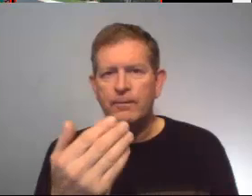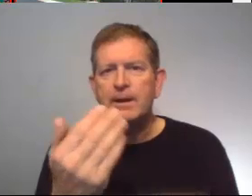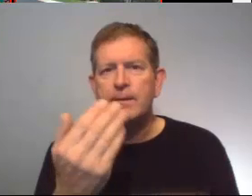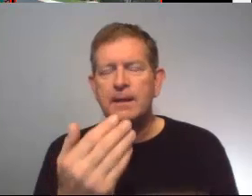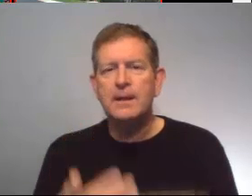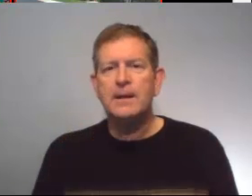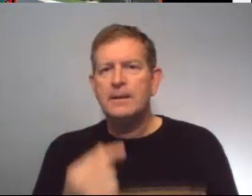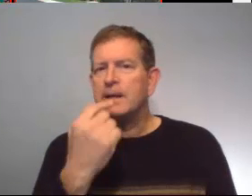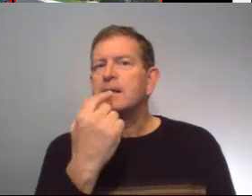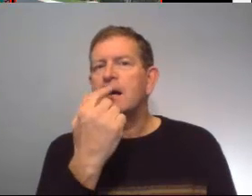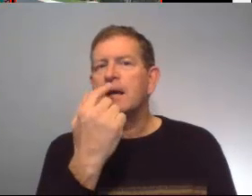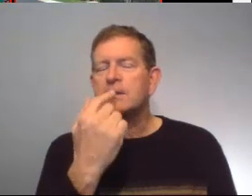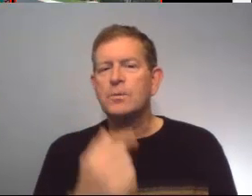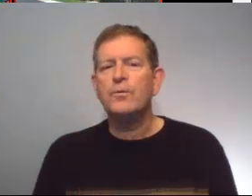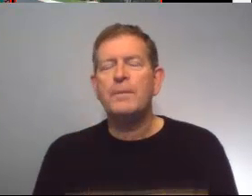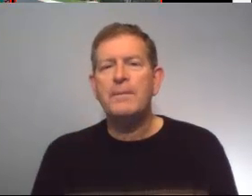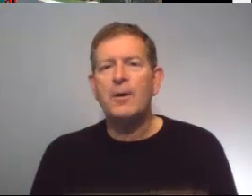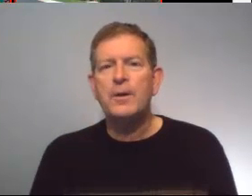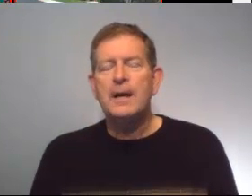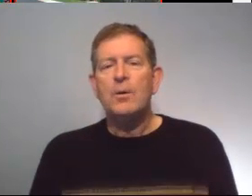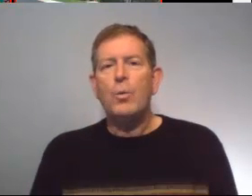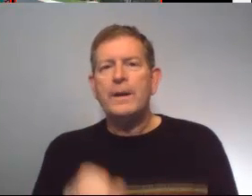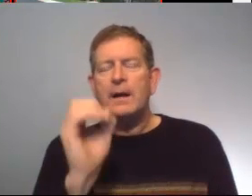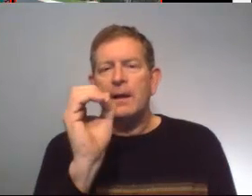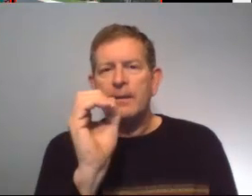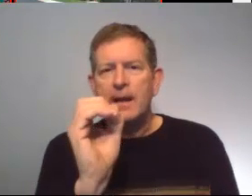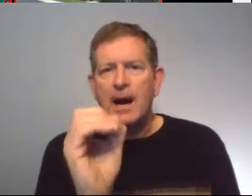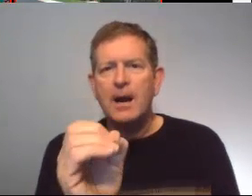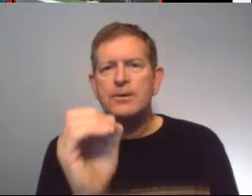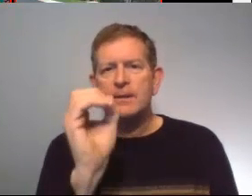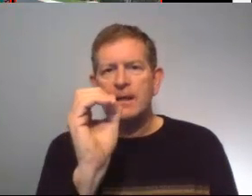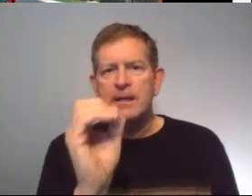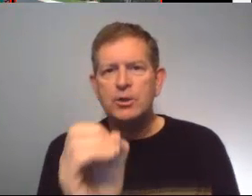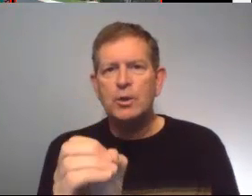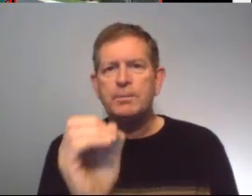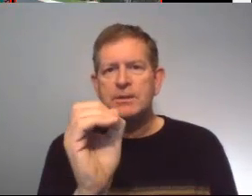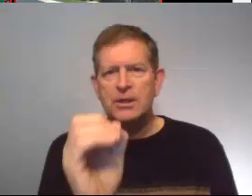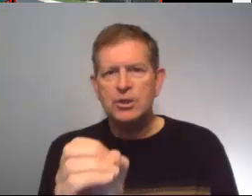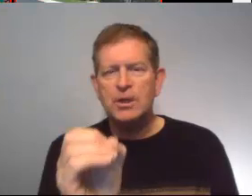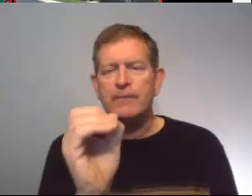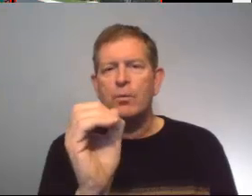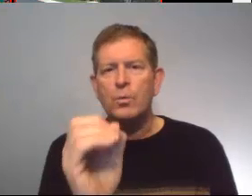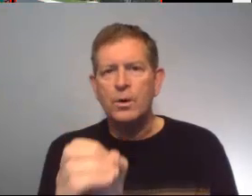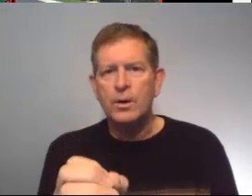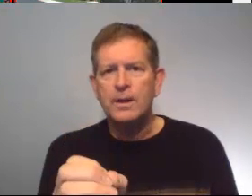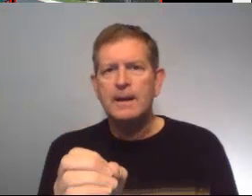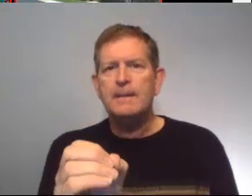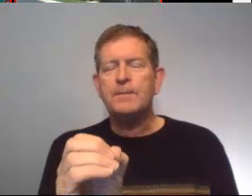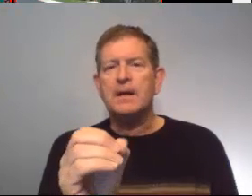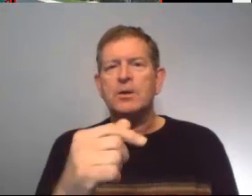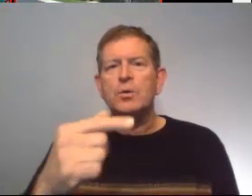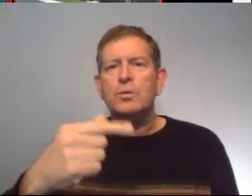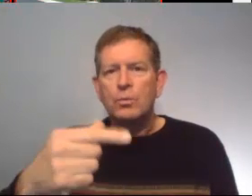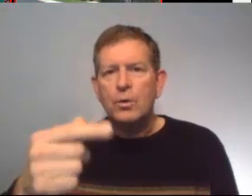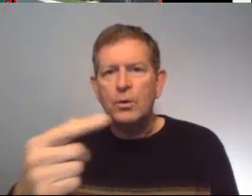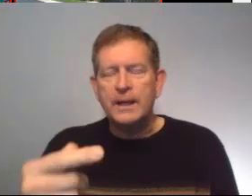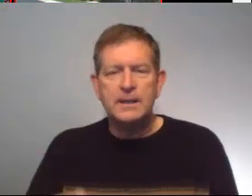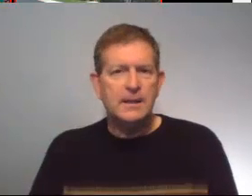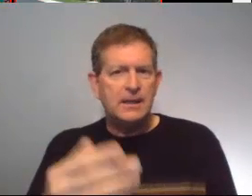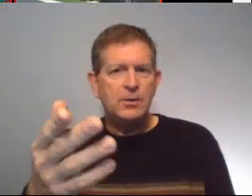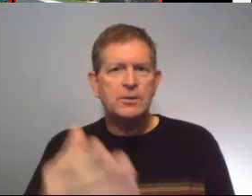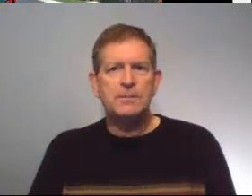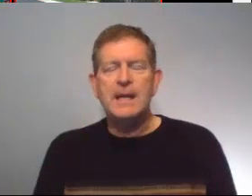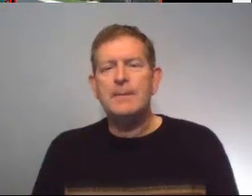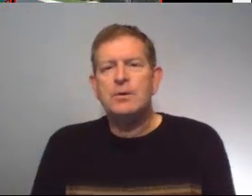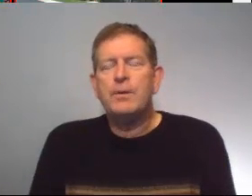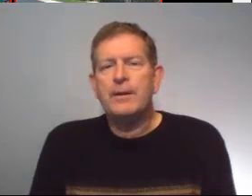I flutter my tongue against the roof of my mouth. When the R is in the initial position of a word, you roll it.